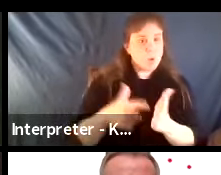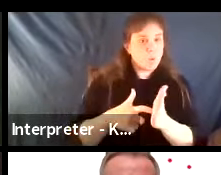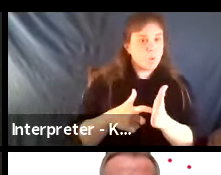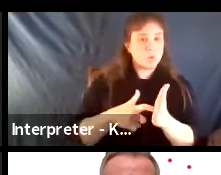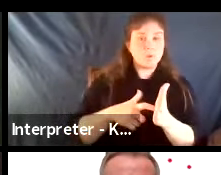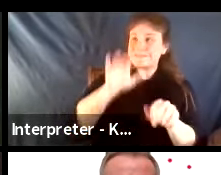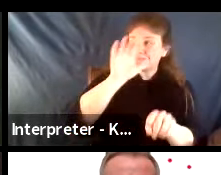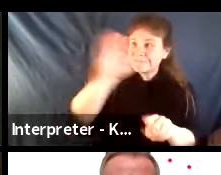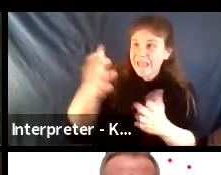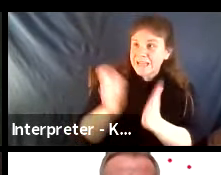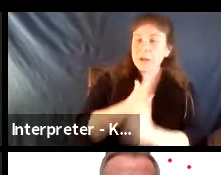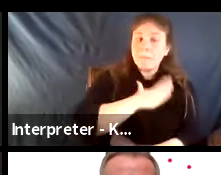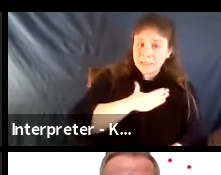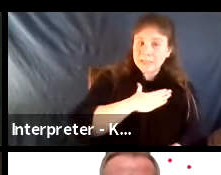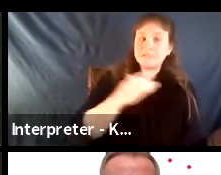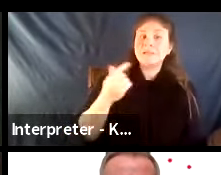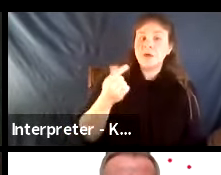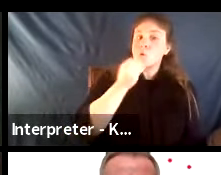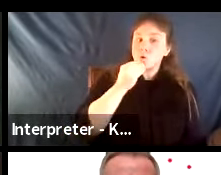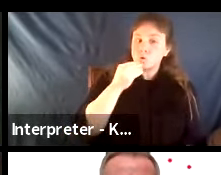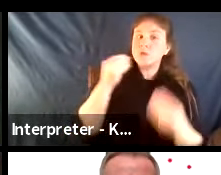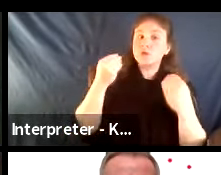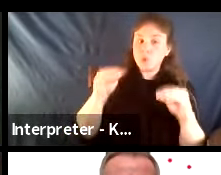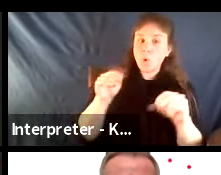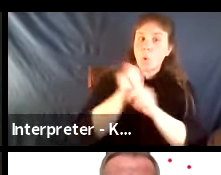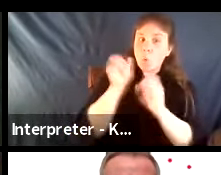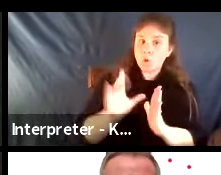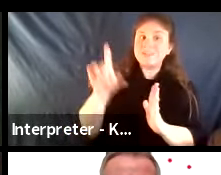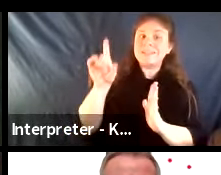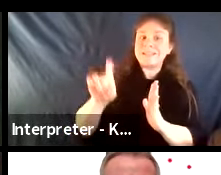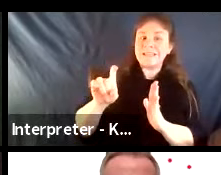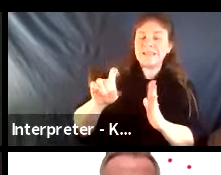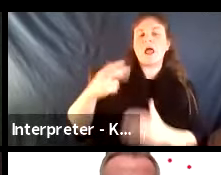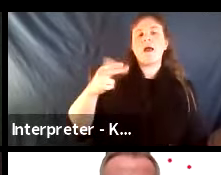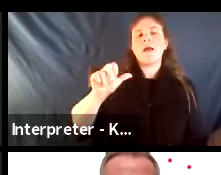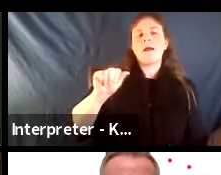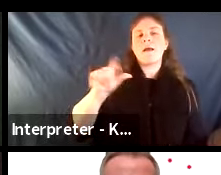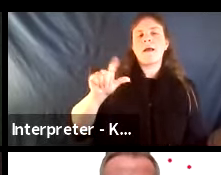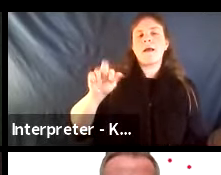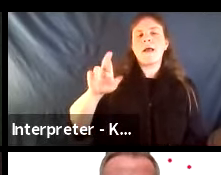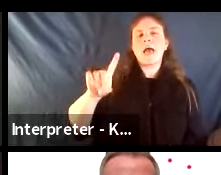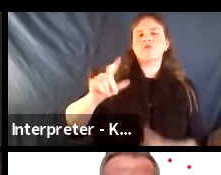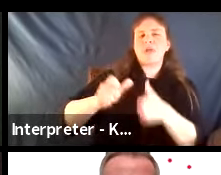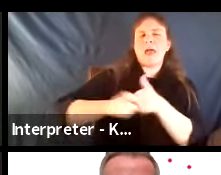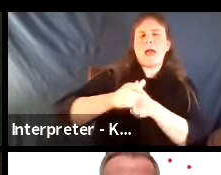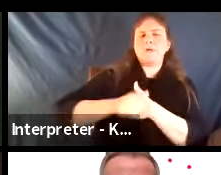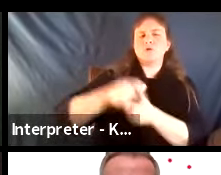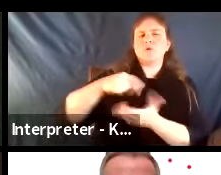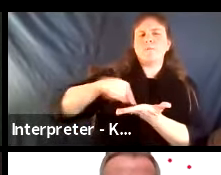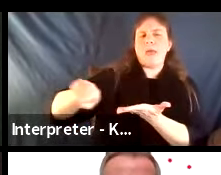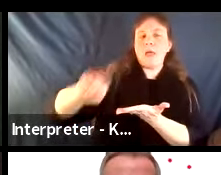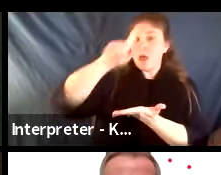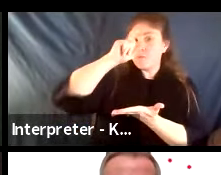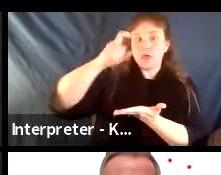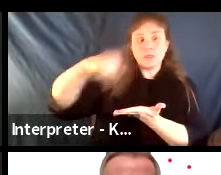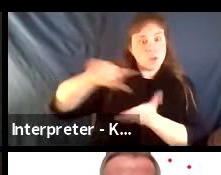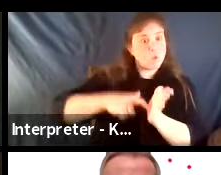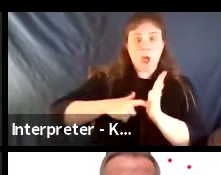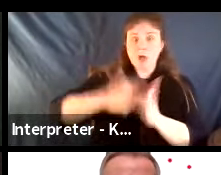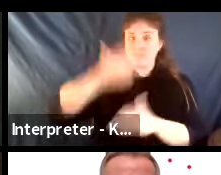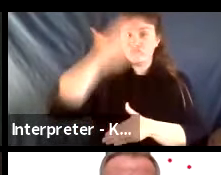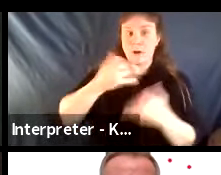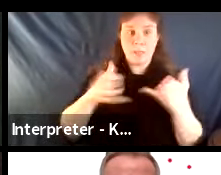are frontline. We'd like to avoid that. The better solution, I think, is to get grocery store